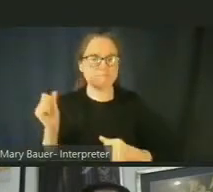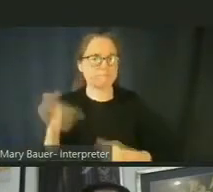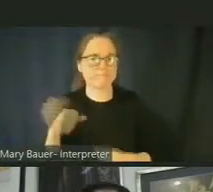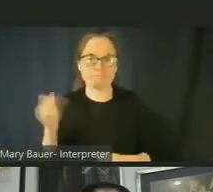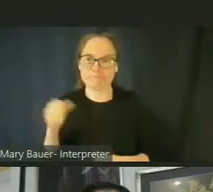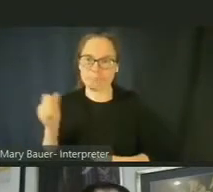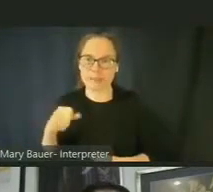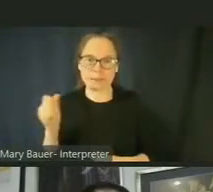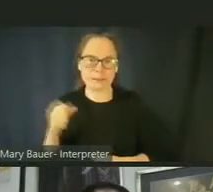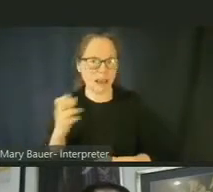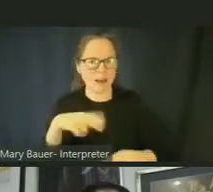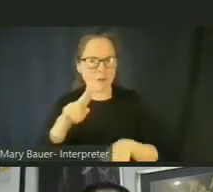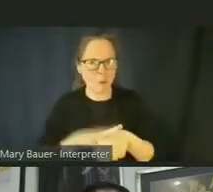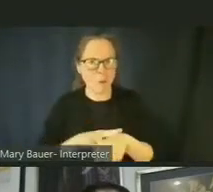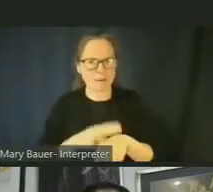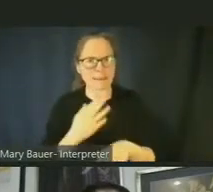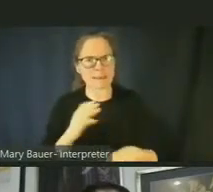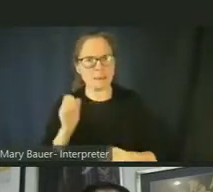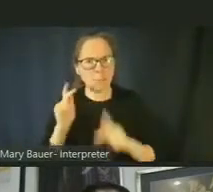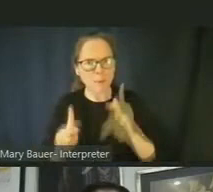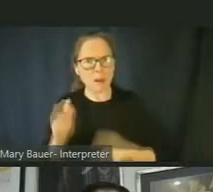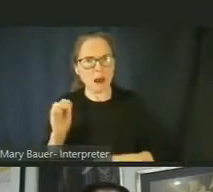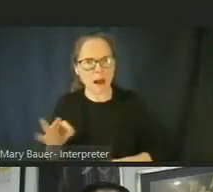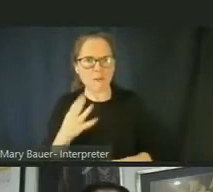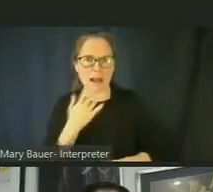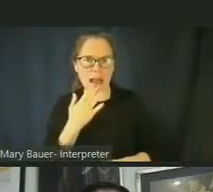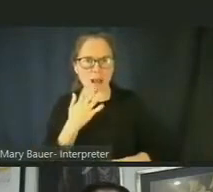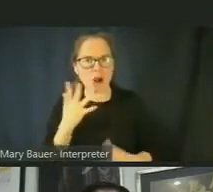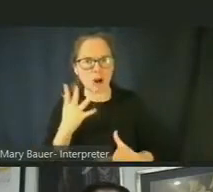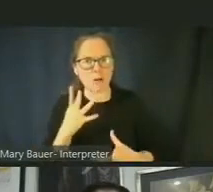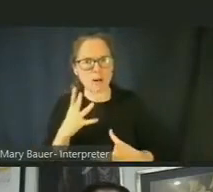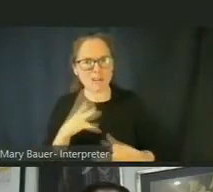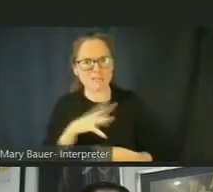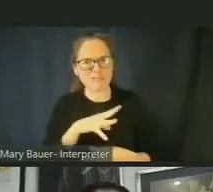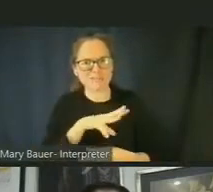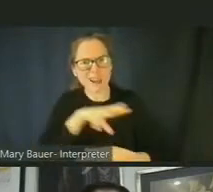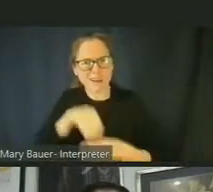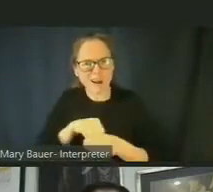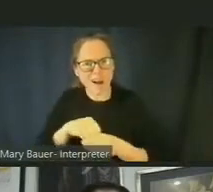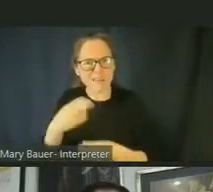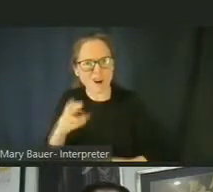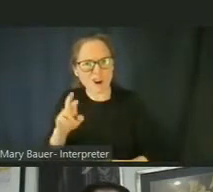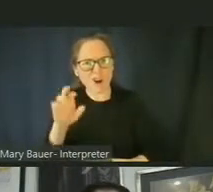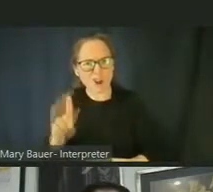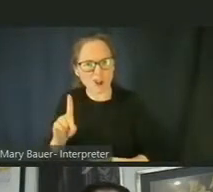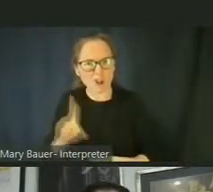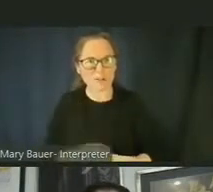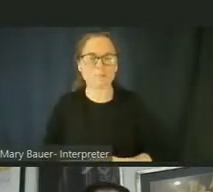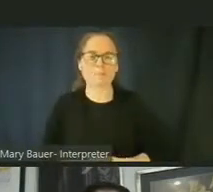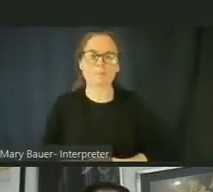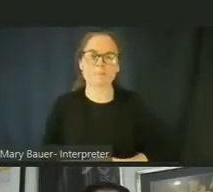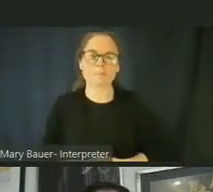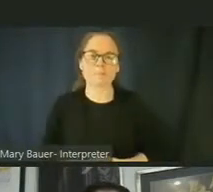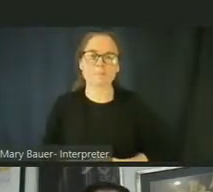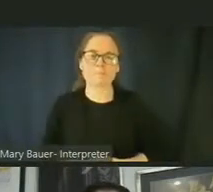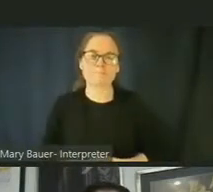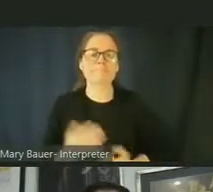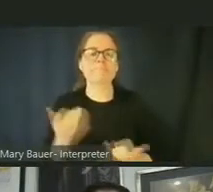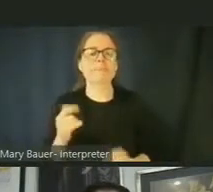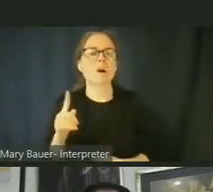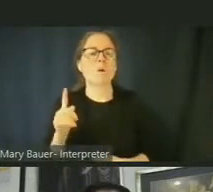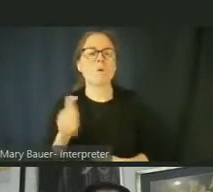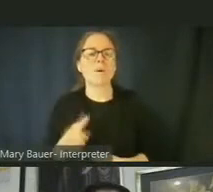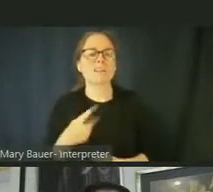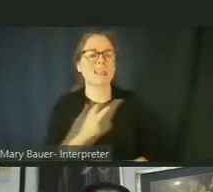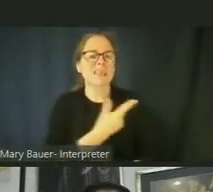herd. I'd like to talk to you and ask some more questions about the safety of the vaccine. I